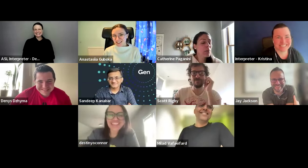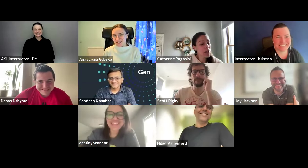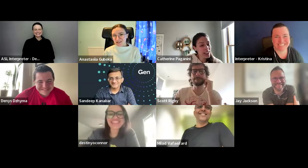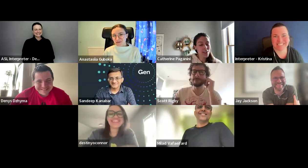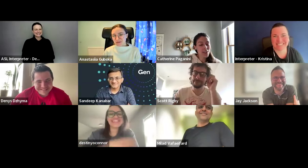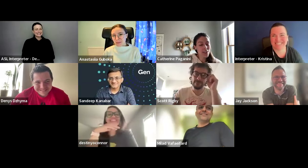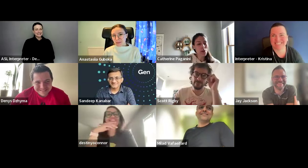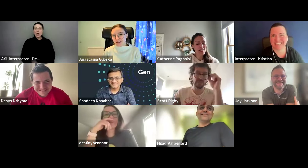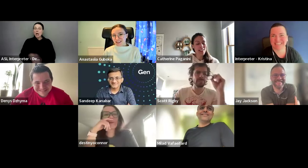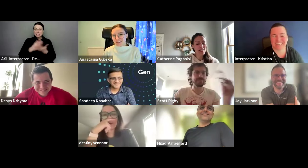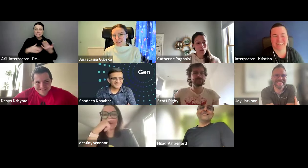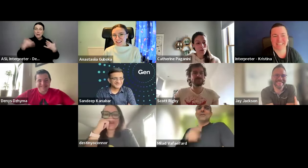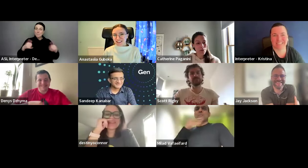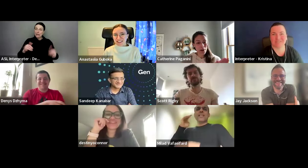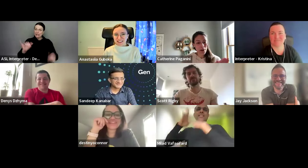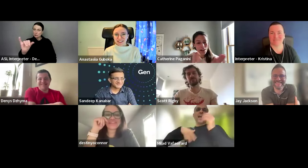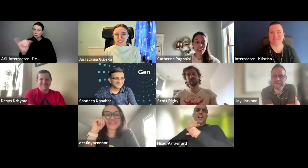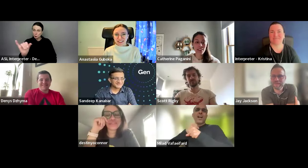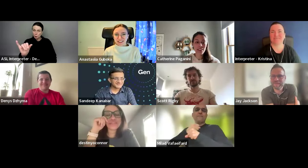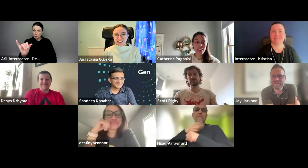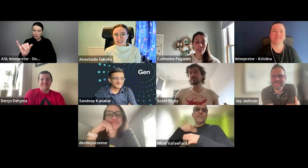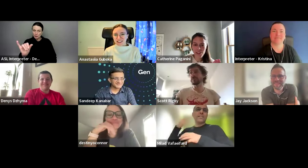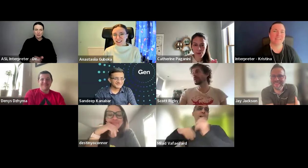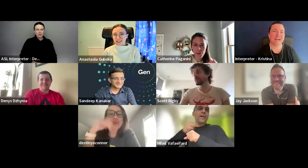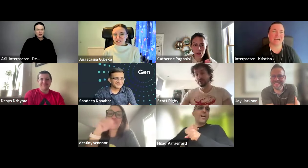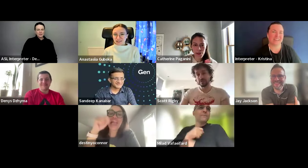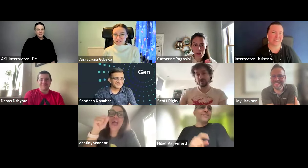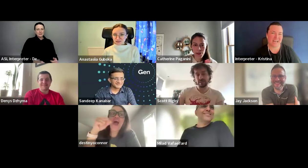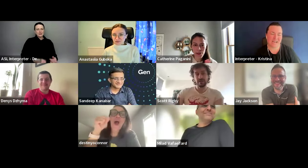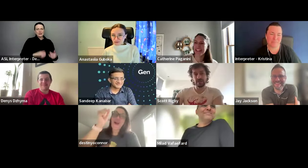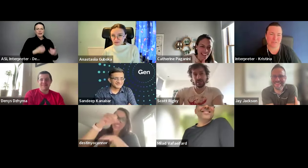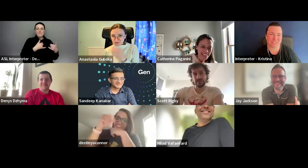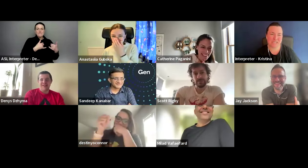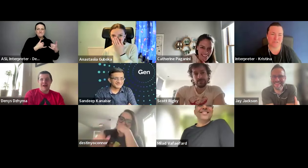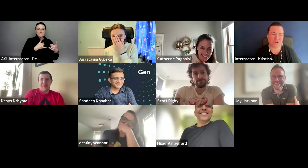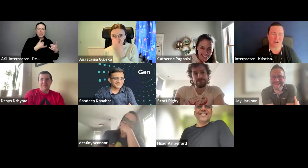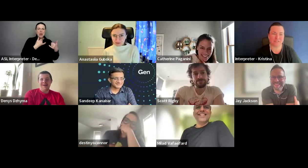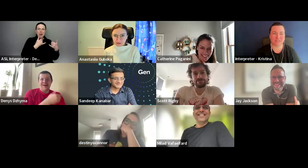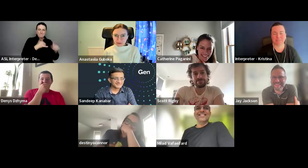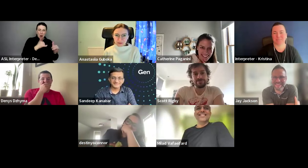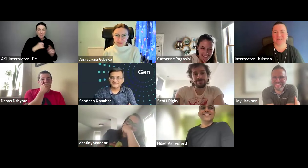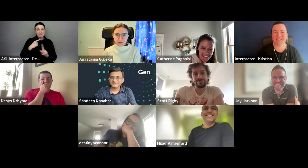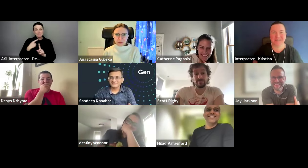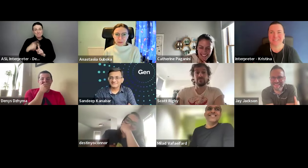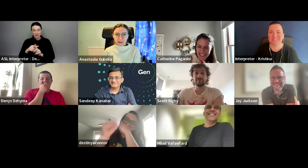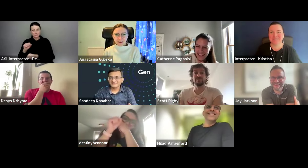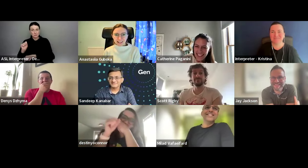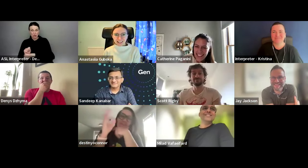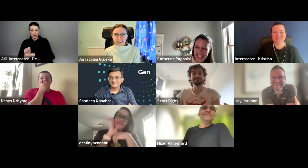Yeah, because there are some parties too. So it's like, it's the party and the work, right? You have to do both. I prefer tea over coffee.